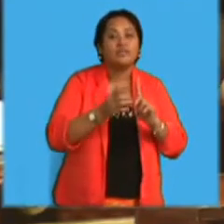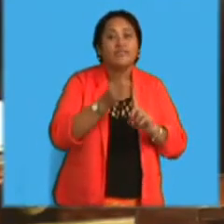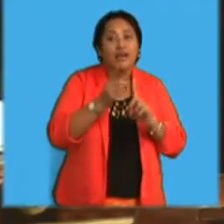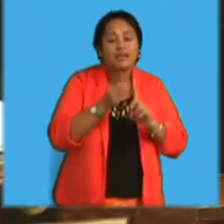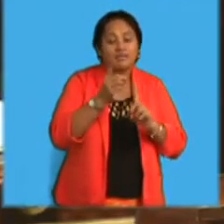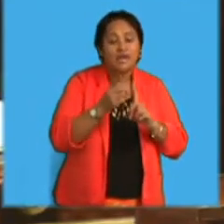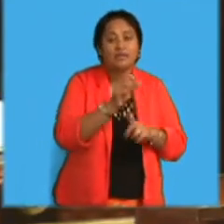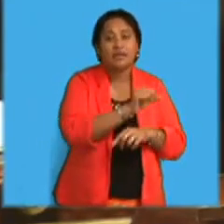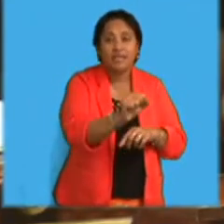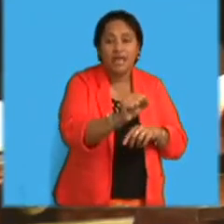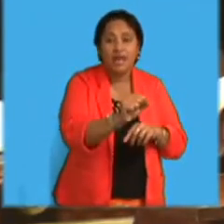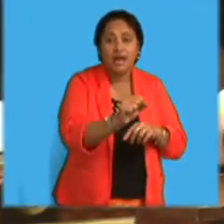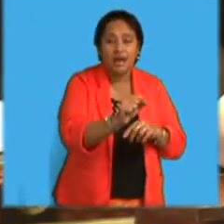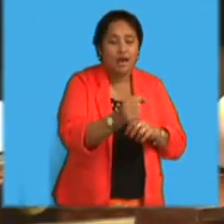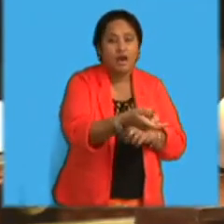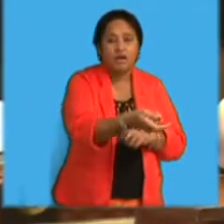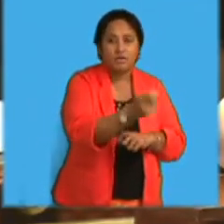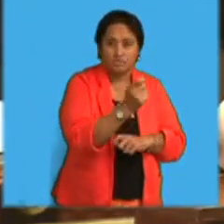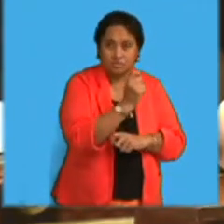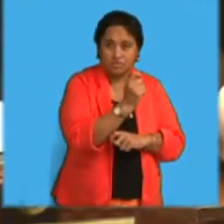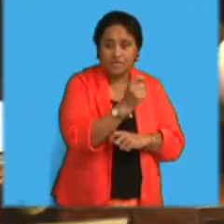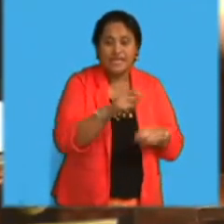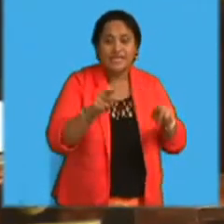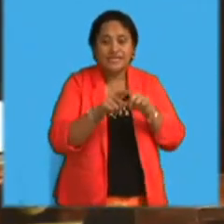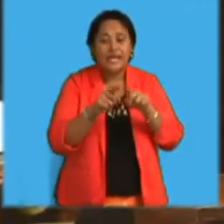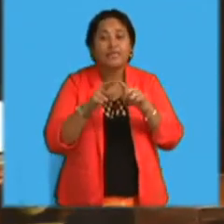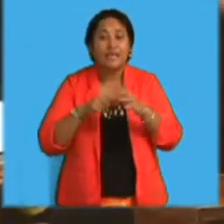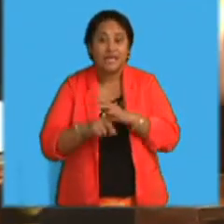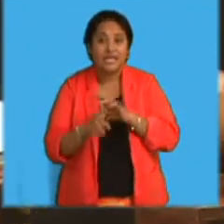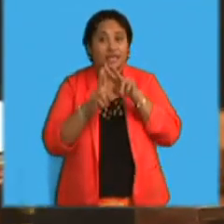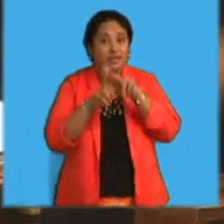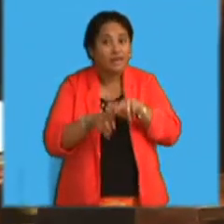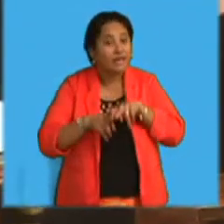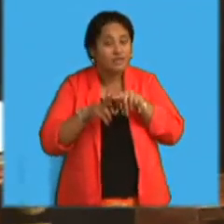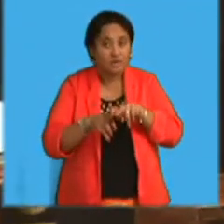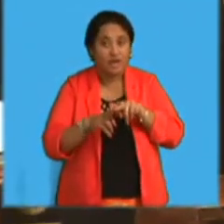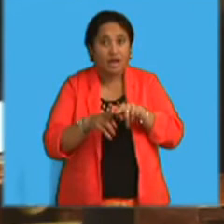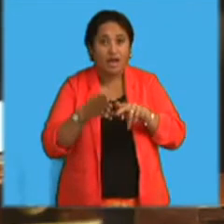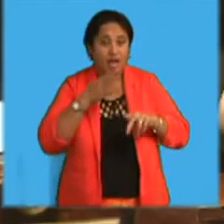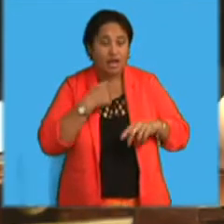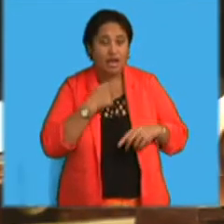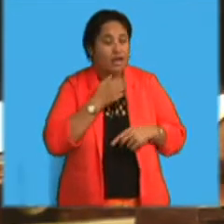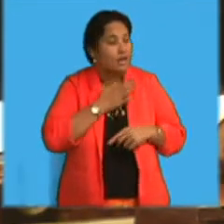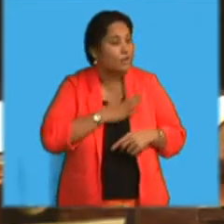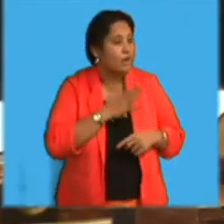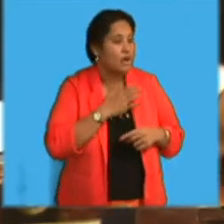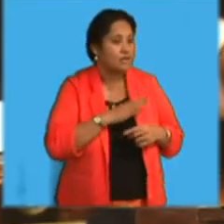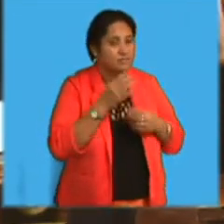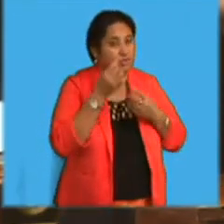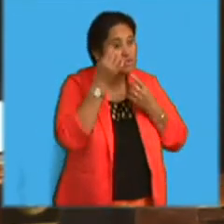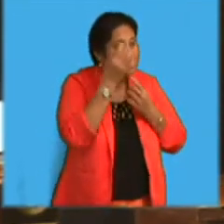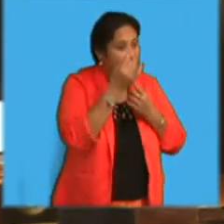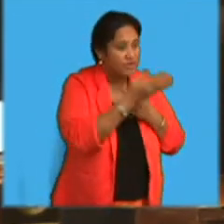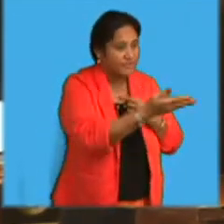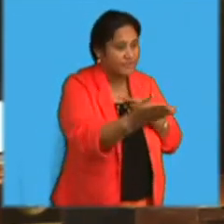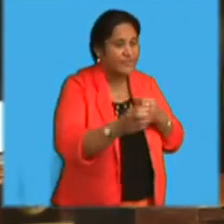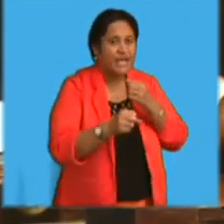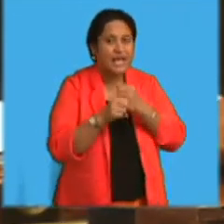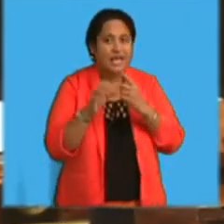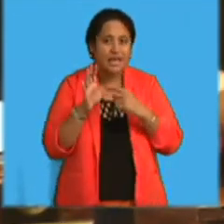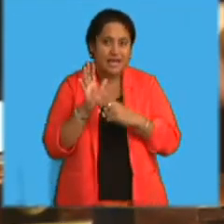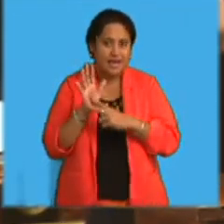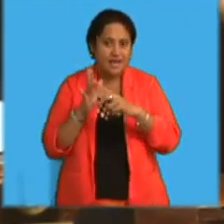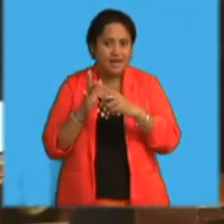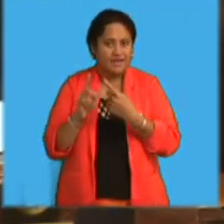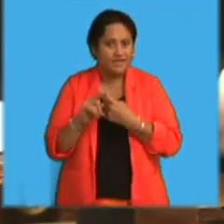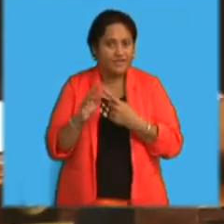relation to the Tau Quarry in Nandrunga, I'd like to inform the Honourable Gavoka that we are aware